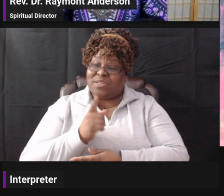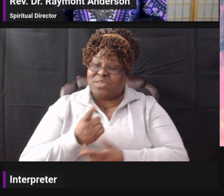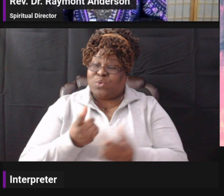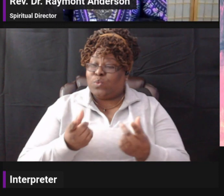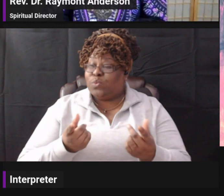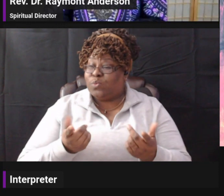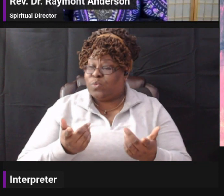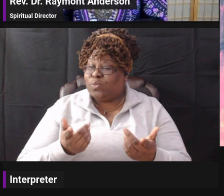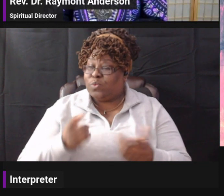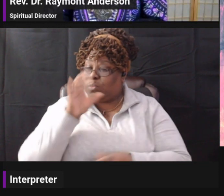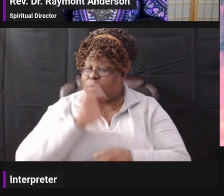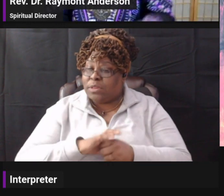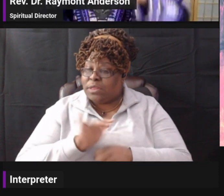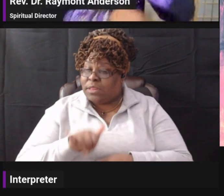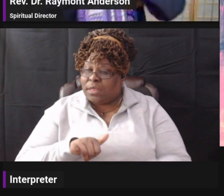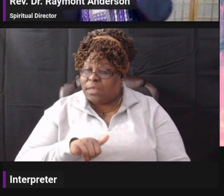Or does it?